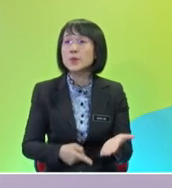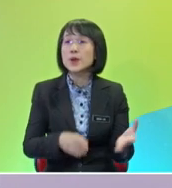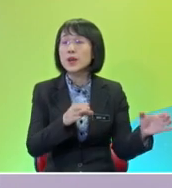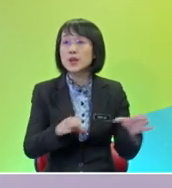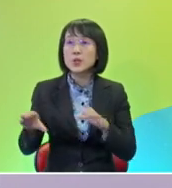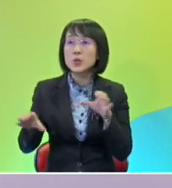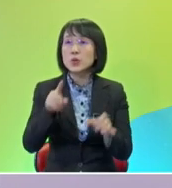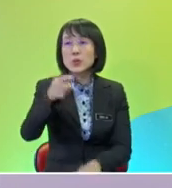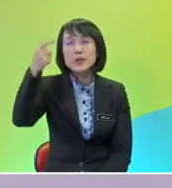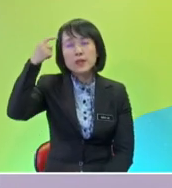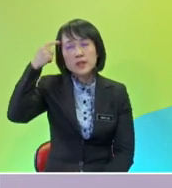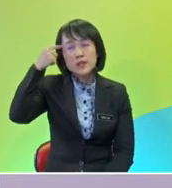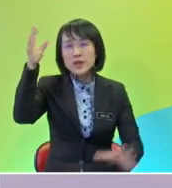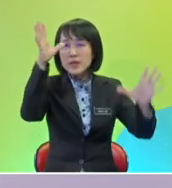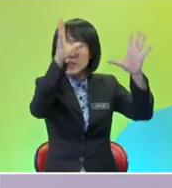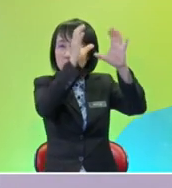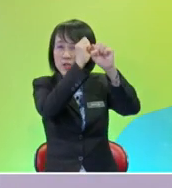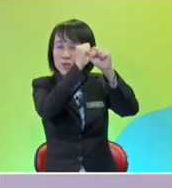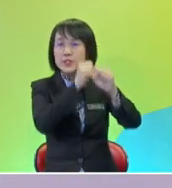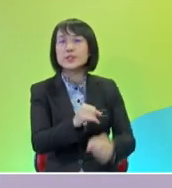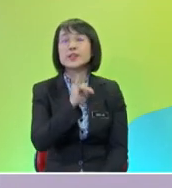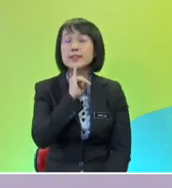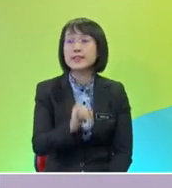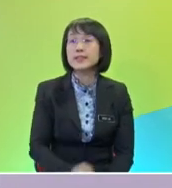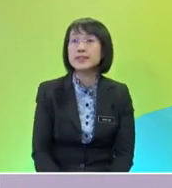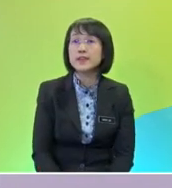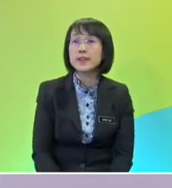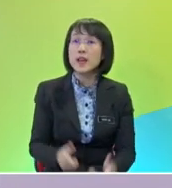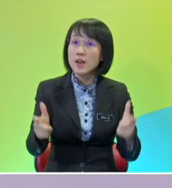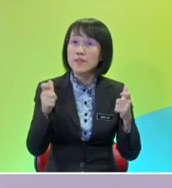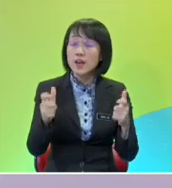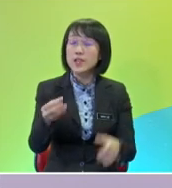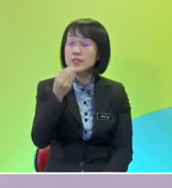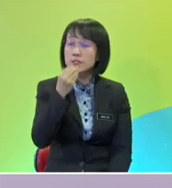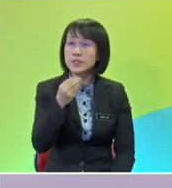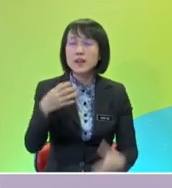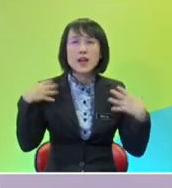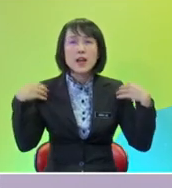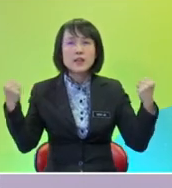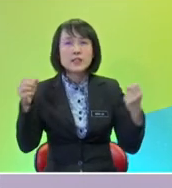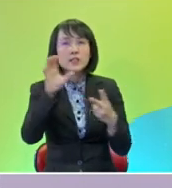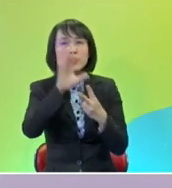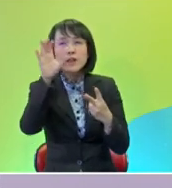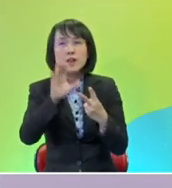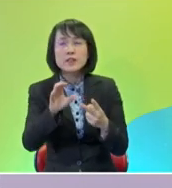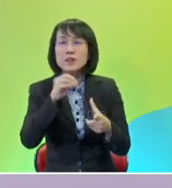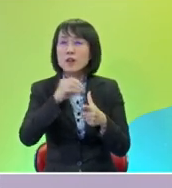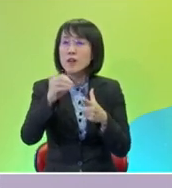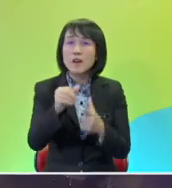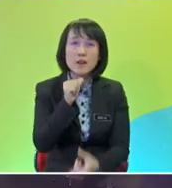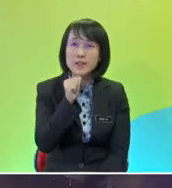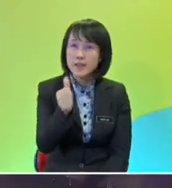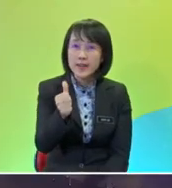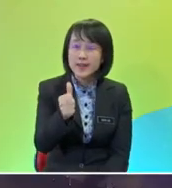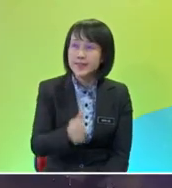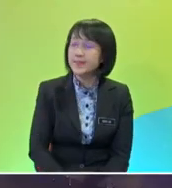is? So is fast food a healthy choice or it's not an healthy choice? Now this is where they